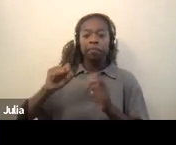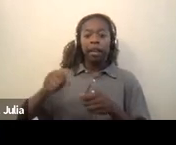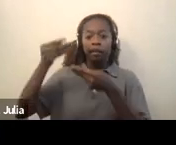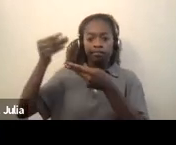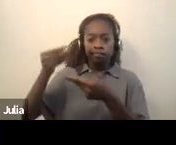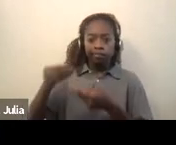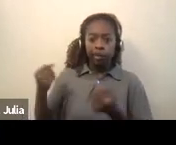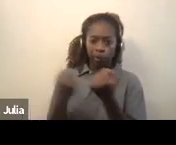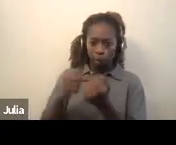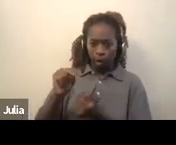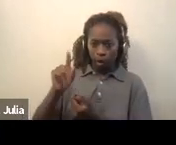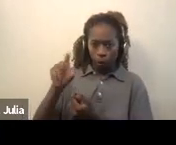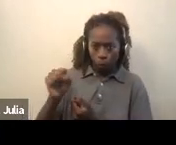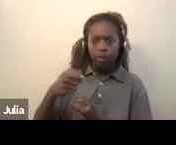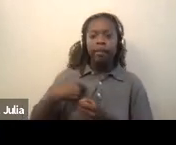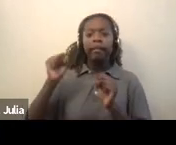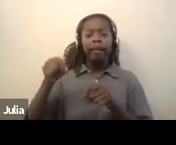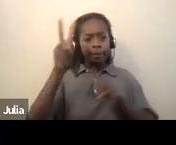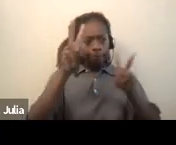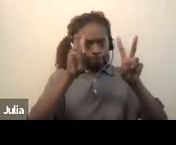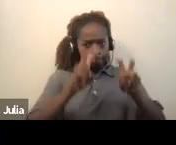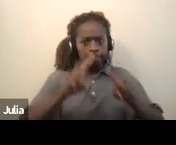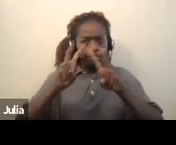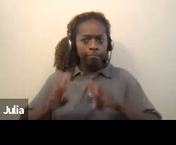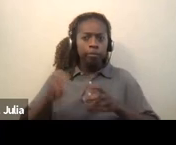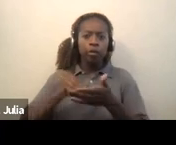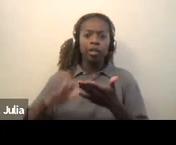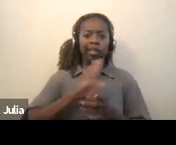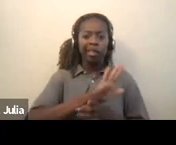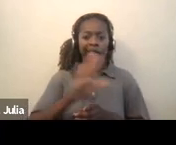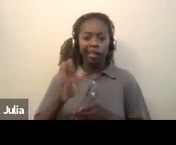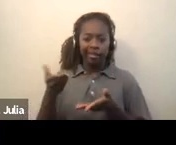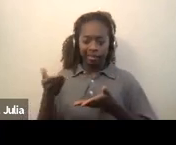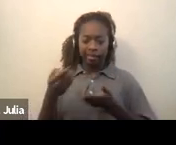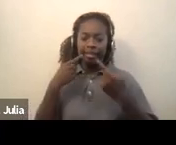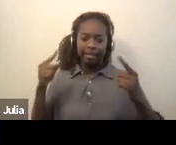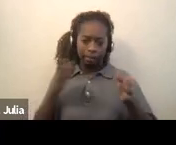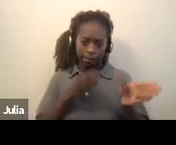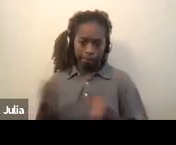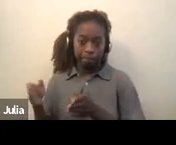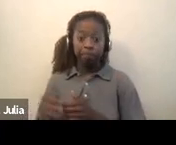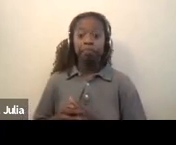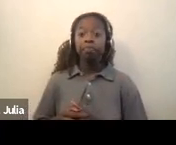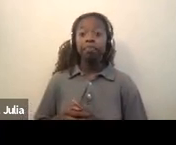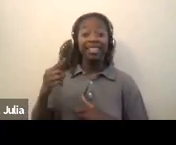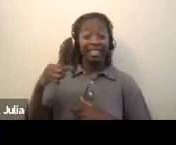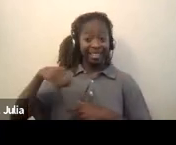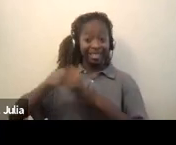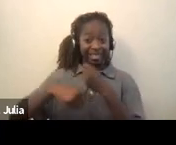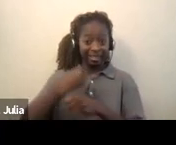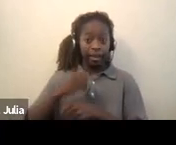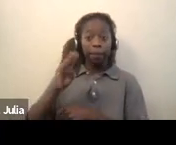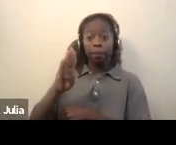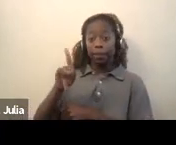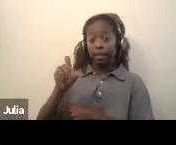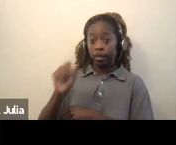individual student success plans and starting this school year bps will contract with an online vendor